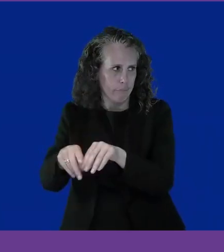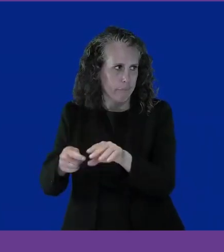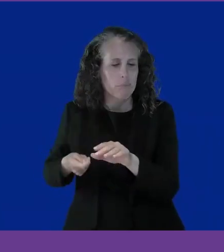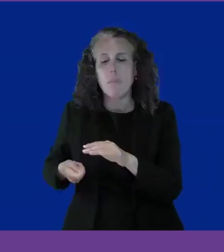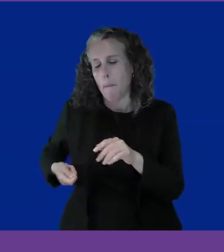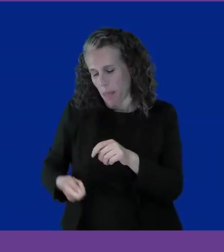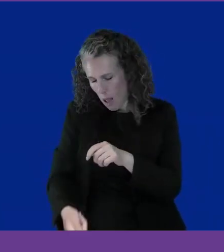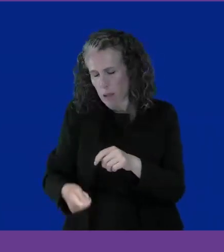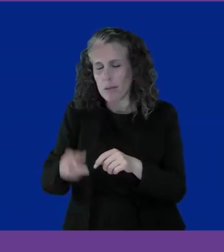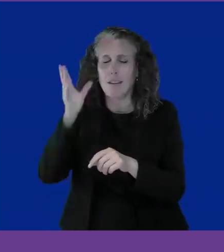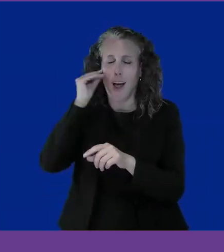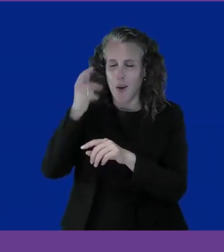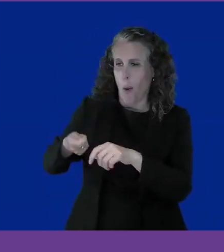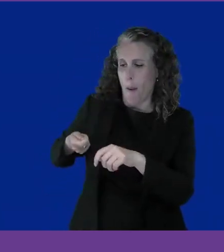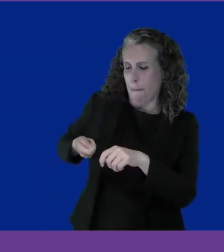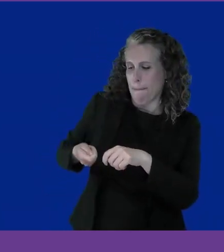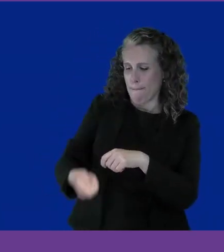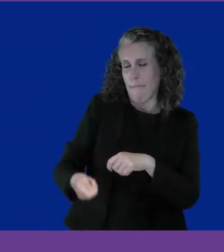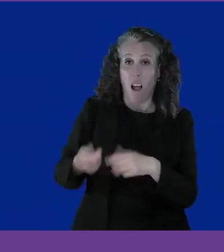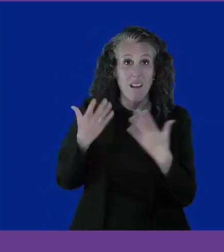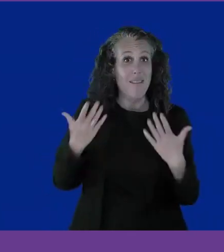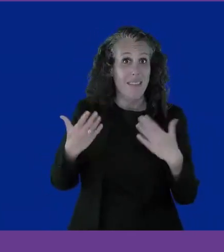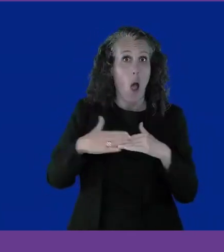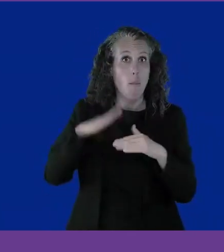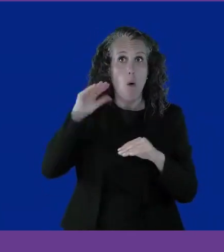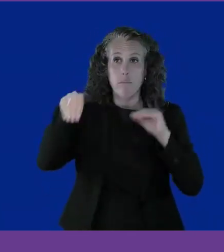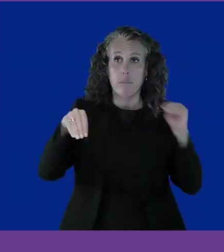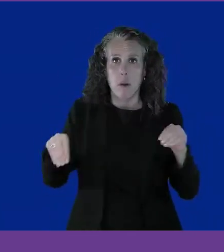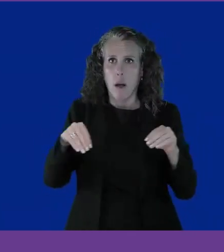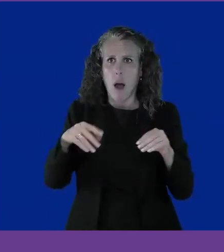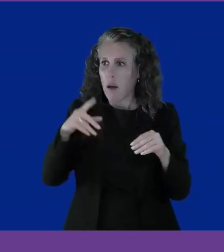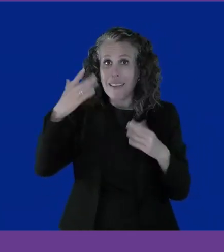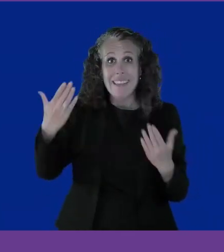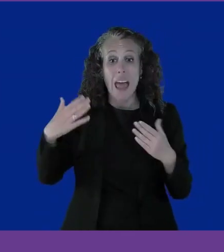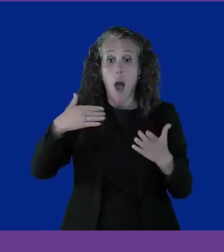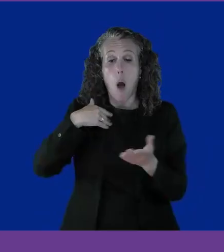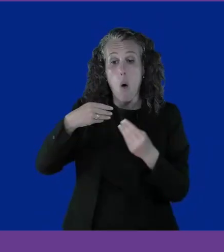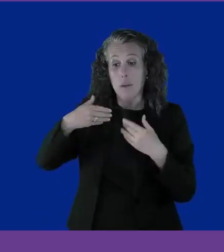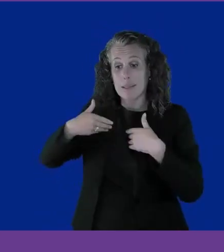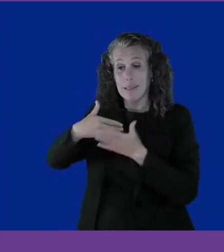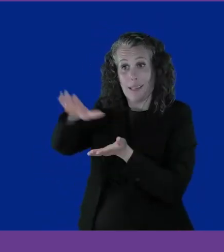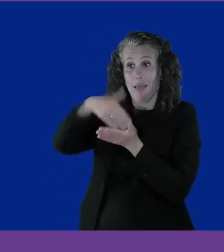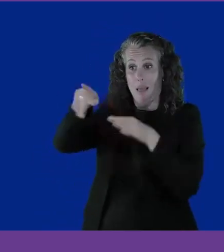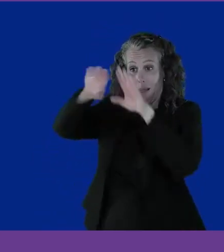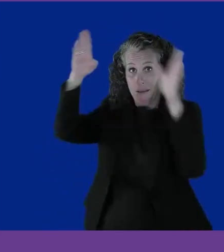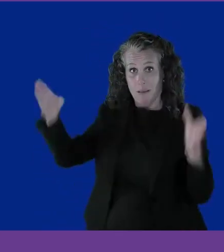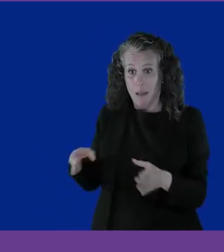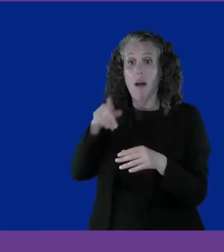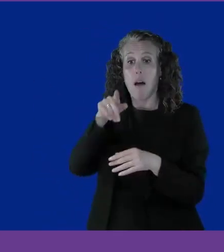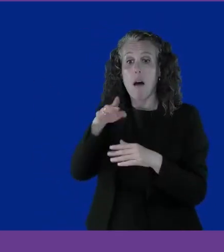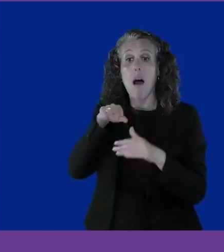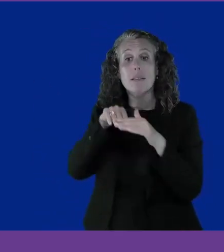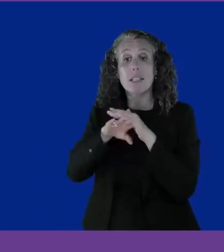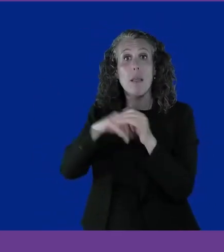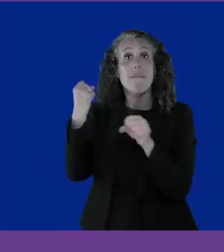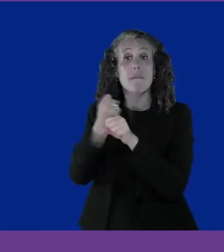tellers, but I know that in all more than 50% of the ATMs we sell, the function for this for the